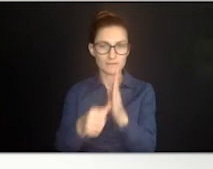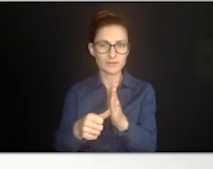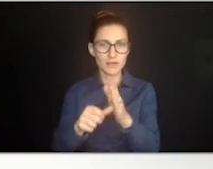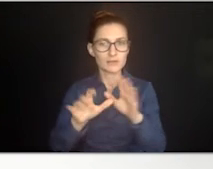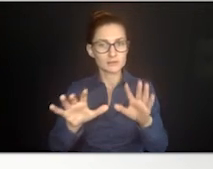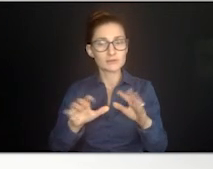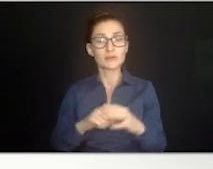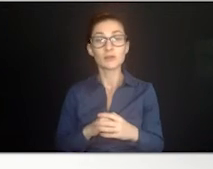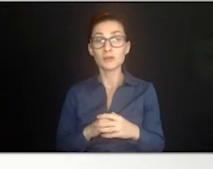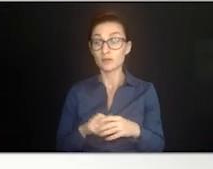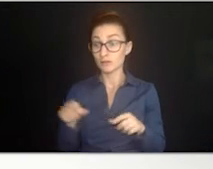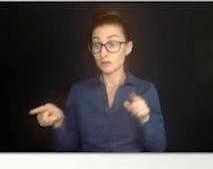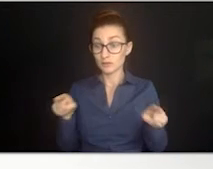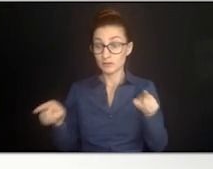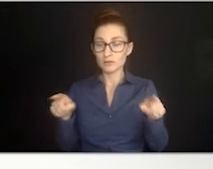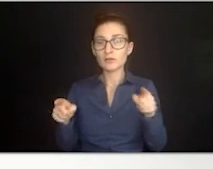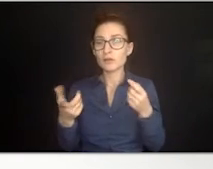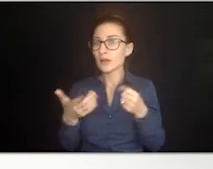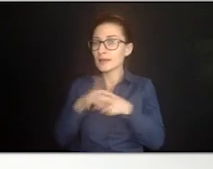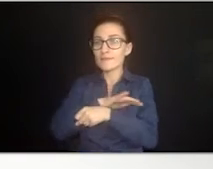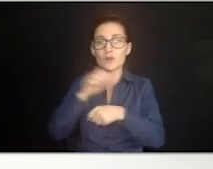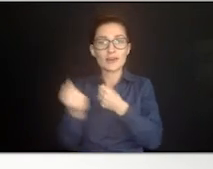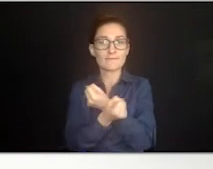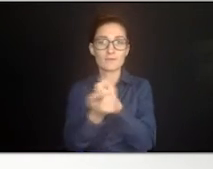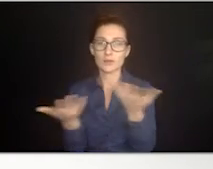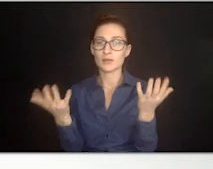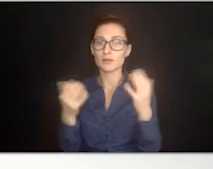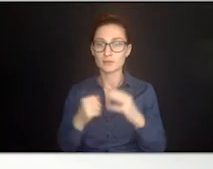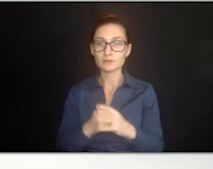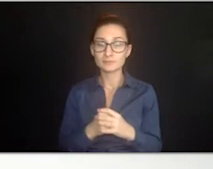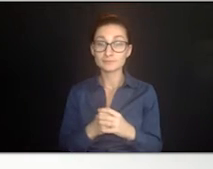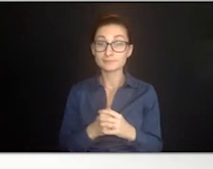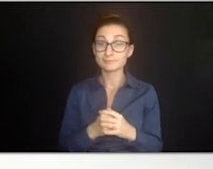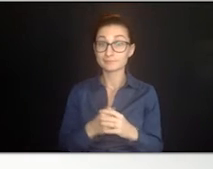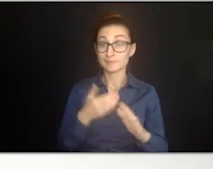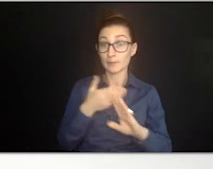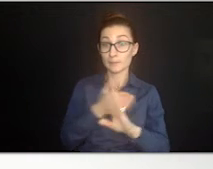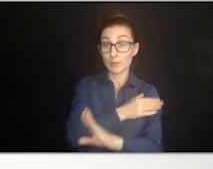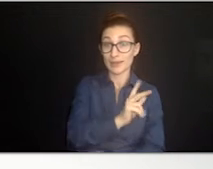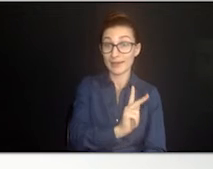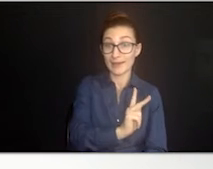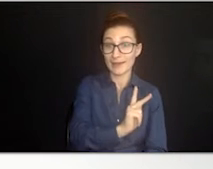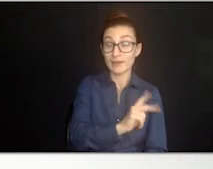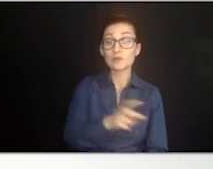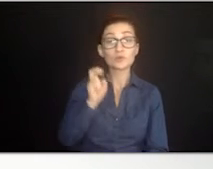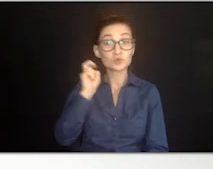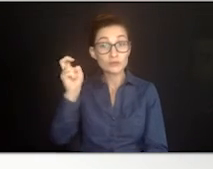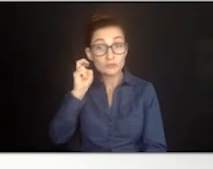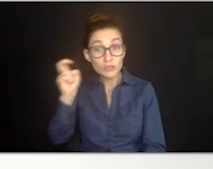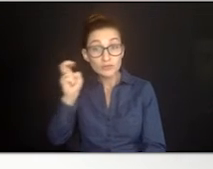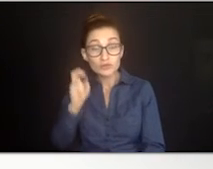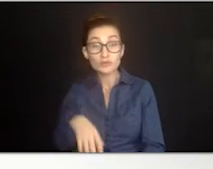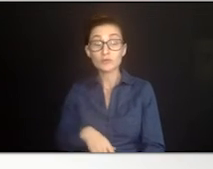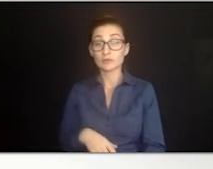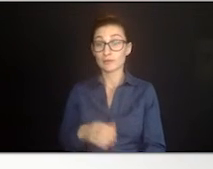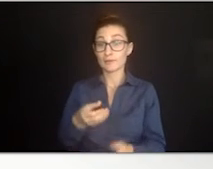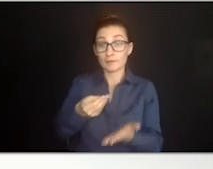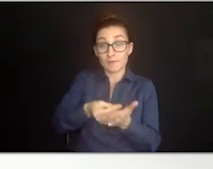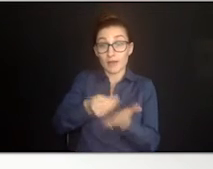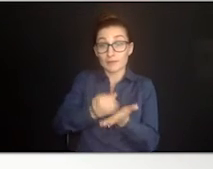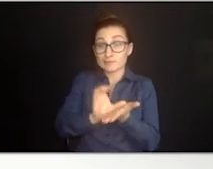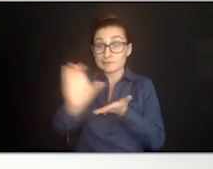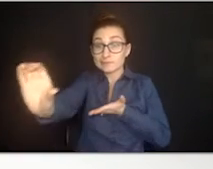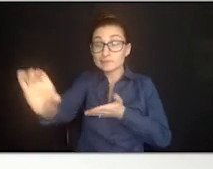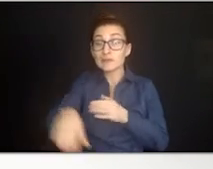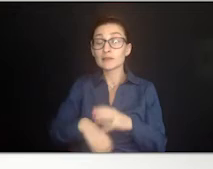is those indicators cover everything, from pre-K to transportation to allocations